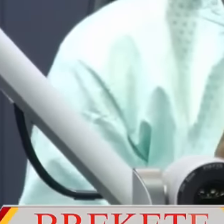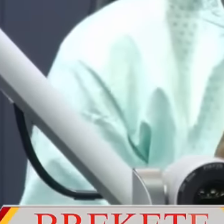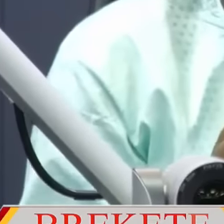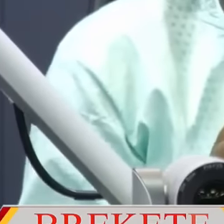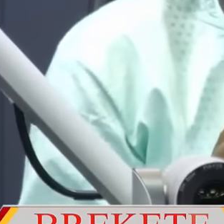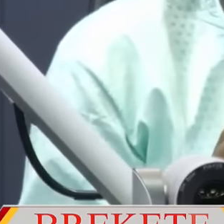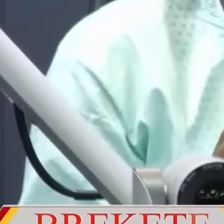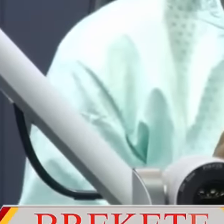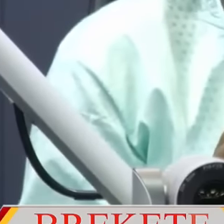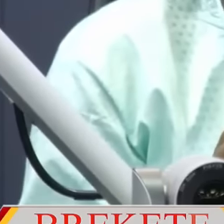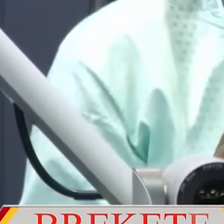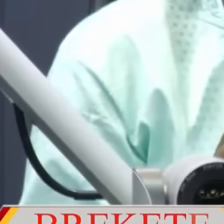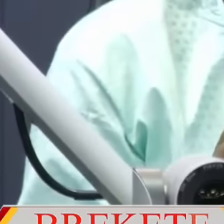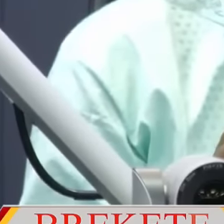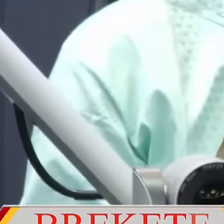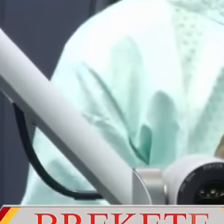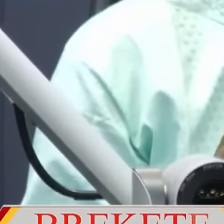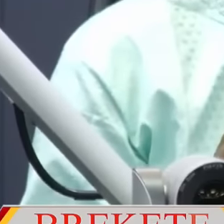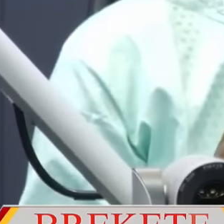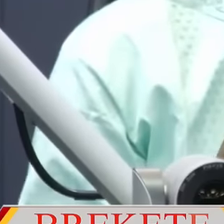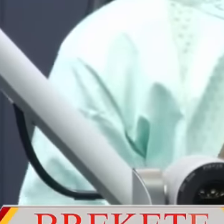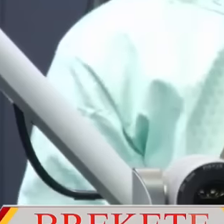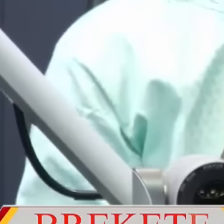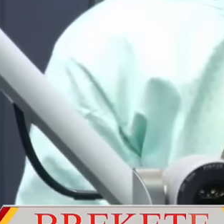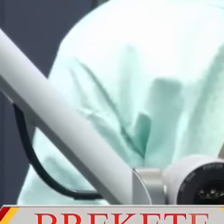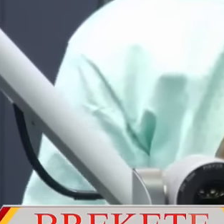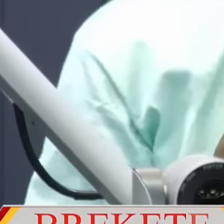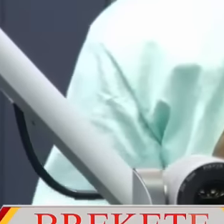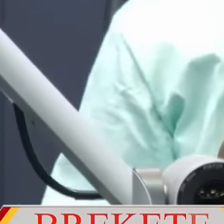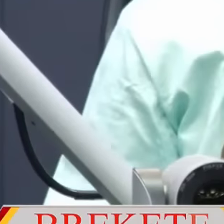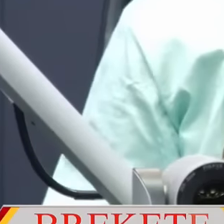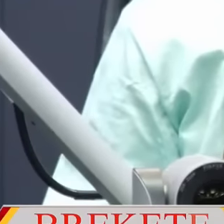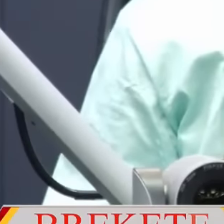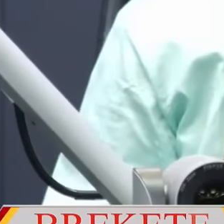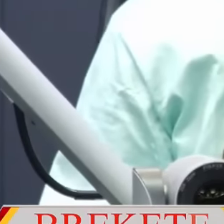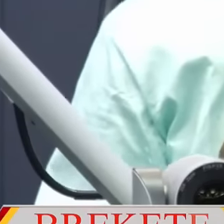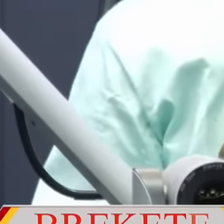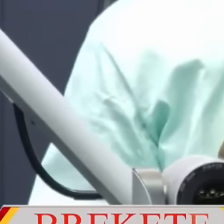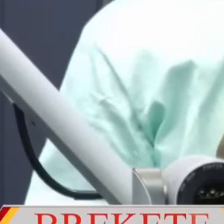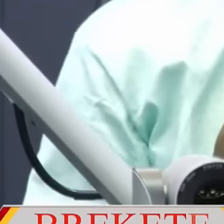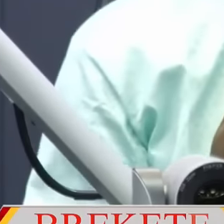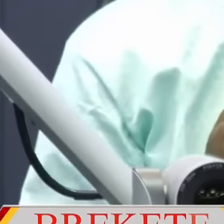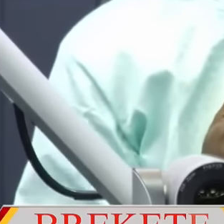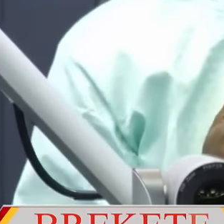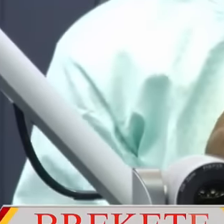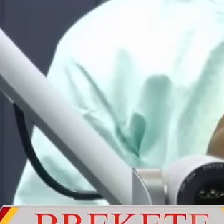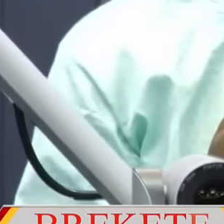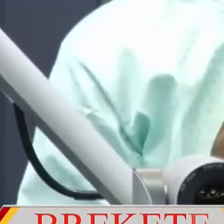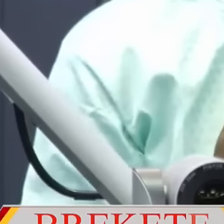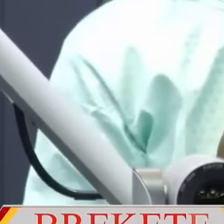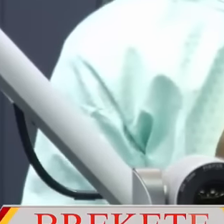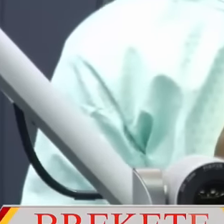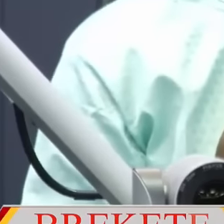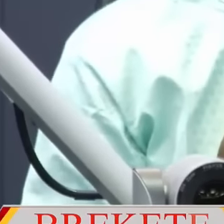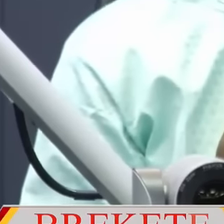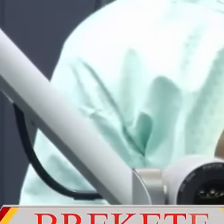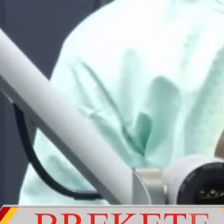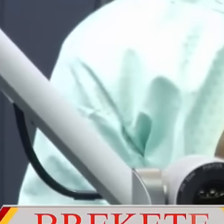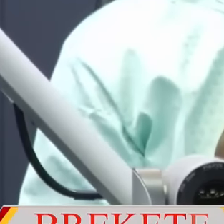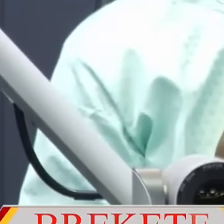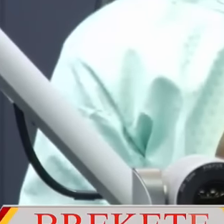Allah wallahi babu jeu madan ni da ma abunda na sukatan ni ban san da kai tabba da shanunta